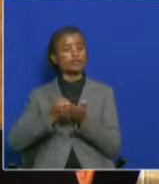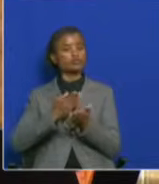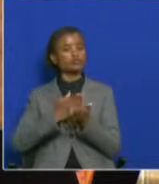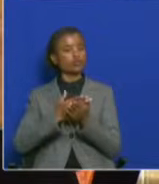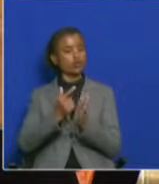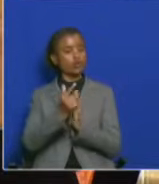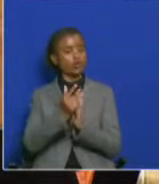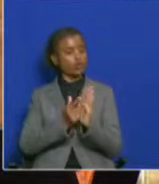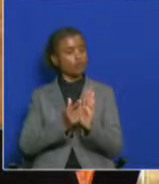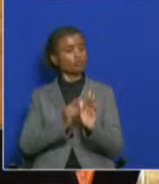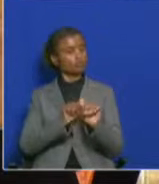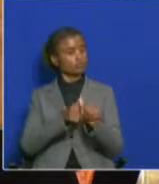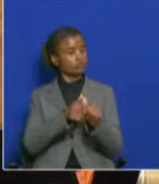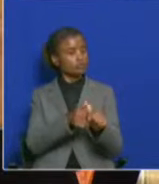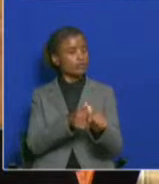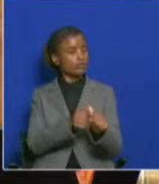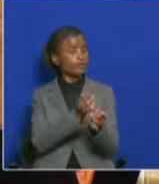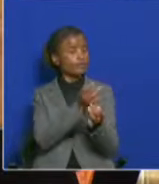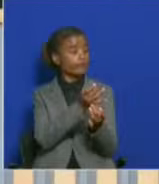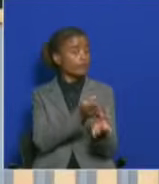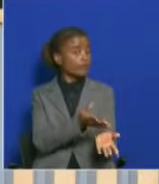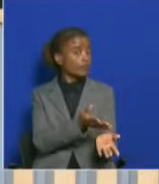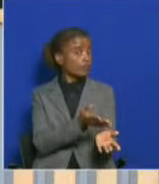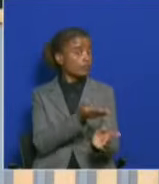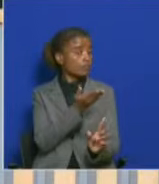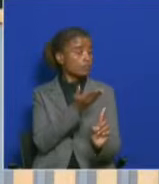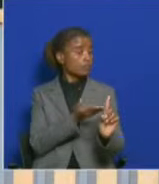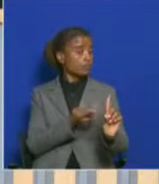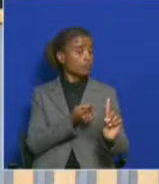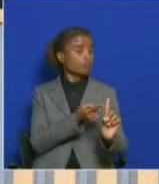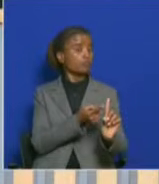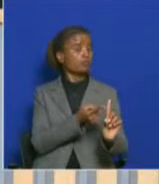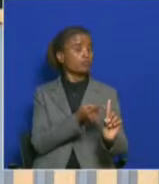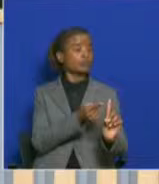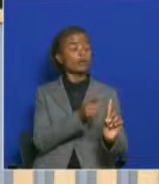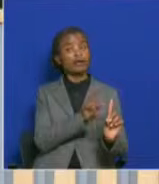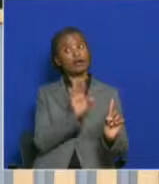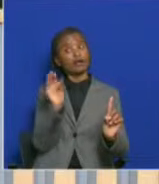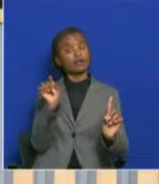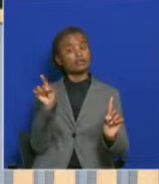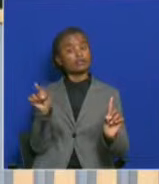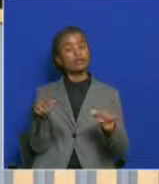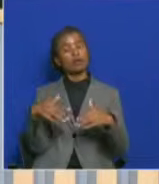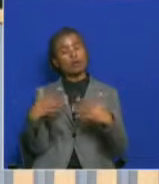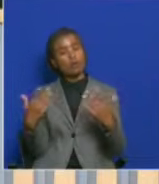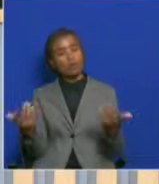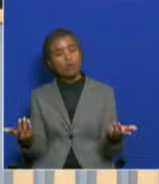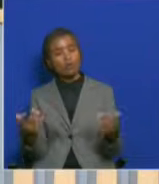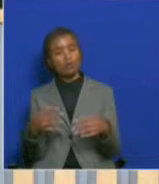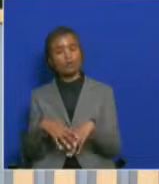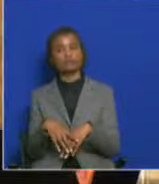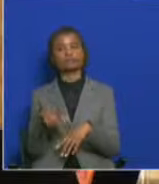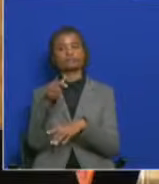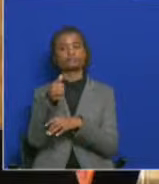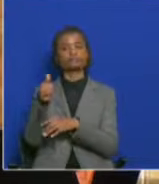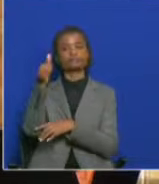Mr. Sayed, who was making the approach to him, or in relation to the officials who seem to be in on the deal.